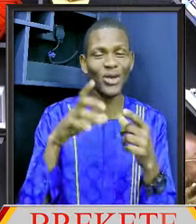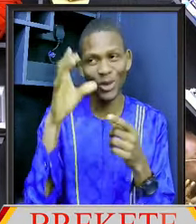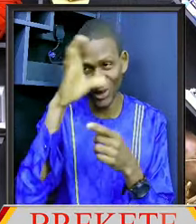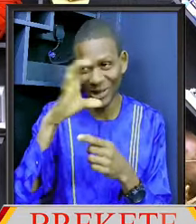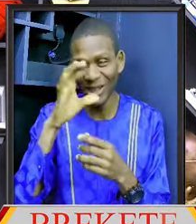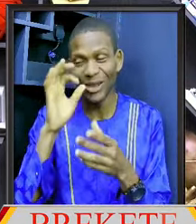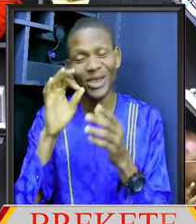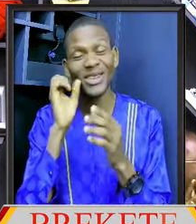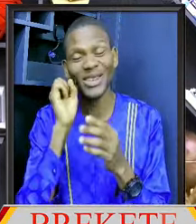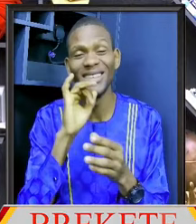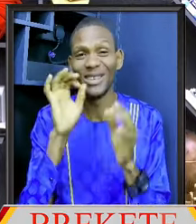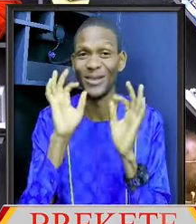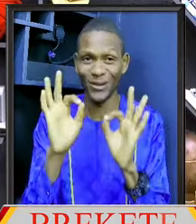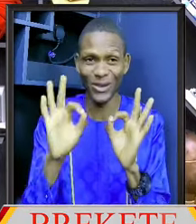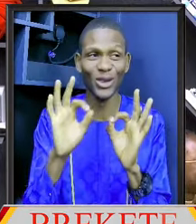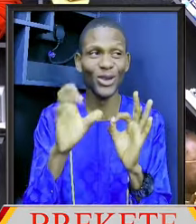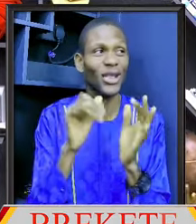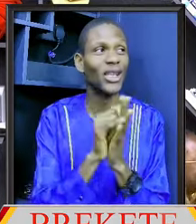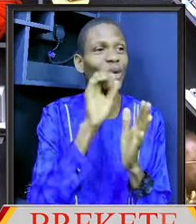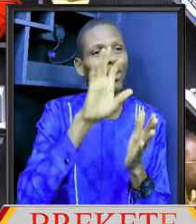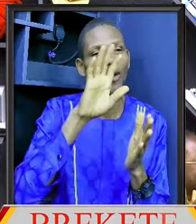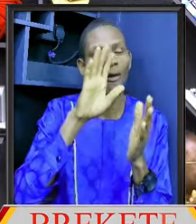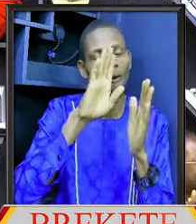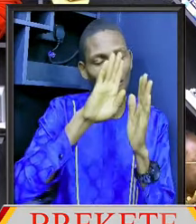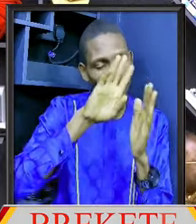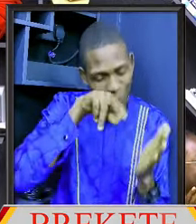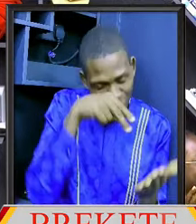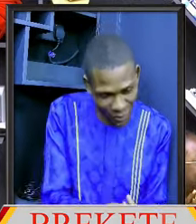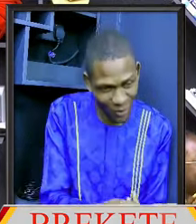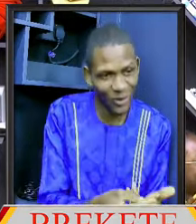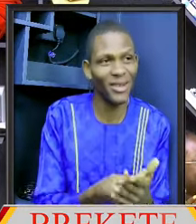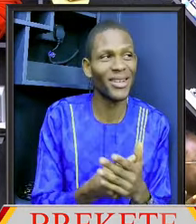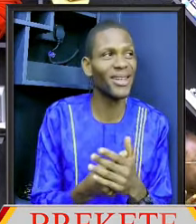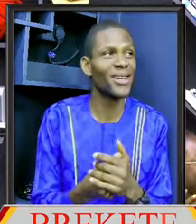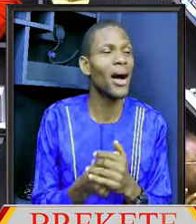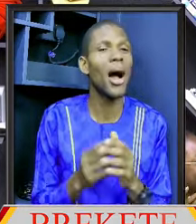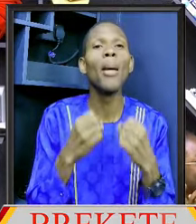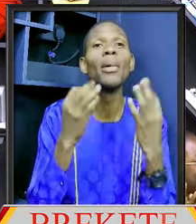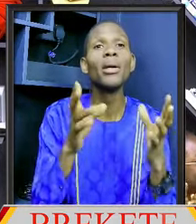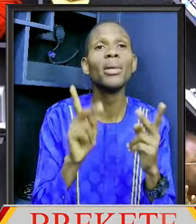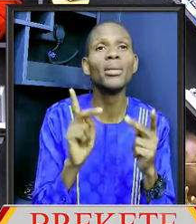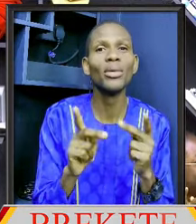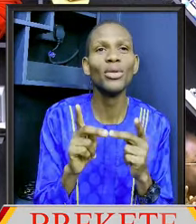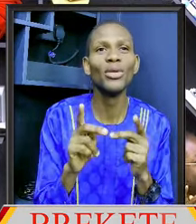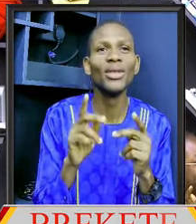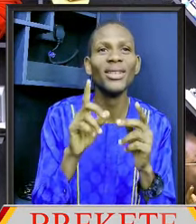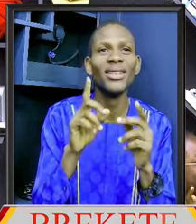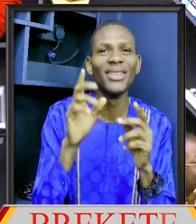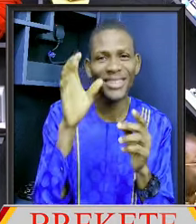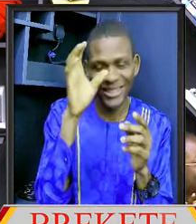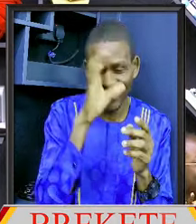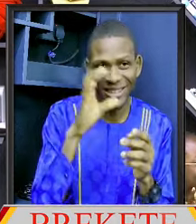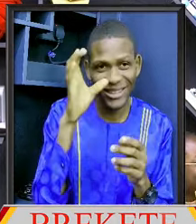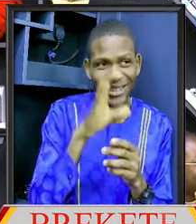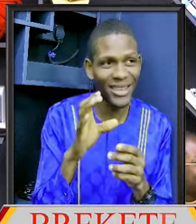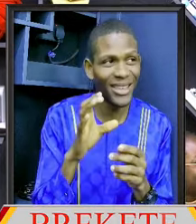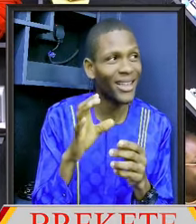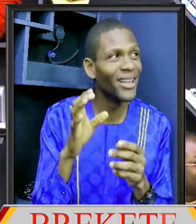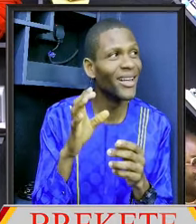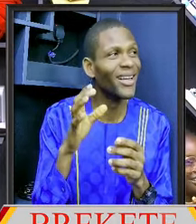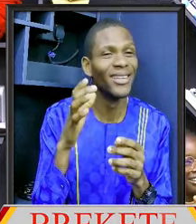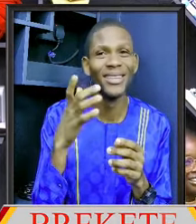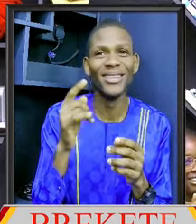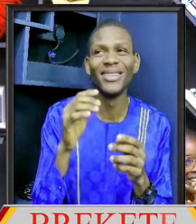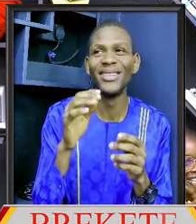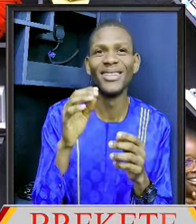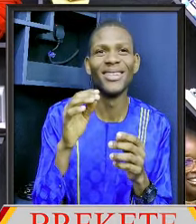hand. Now to check her temperature. You are correct. How many people check your temperature the first day where I put